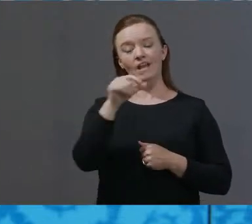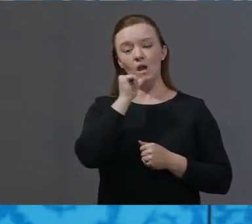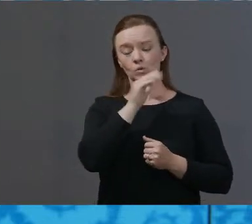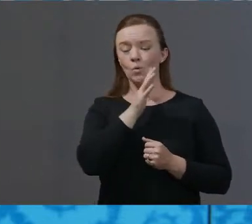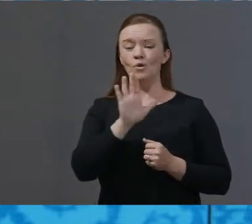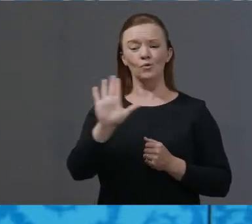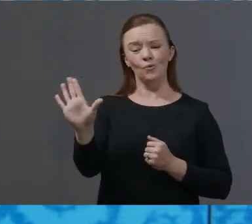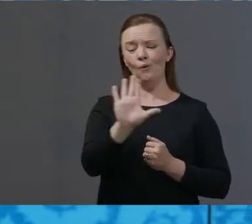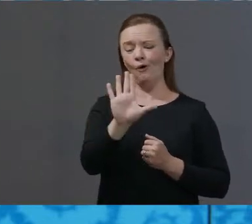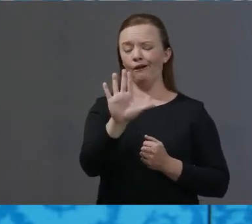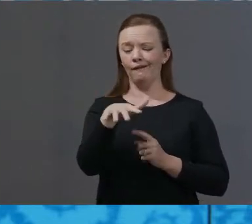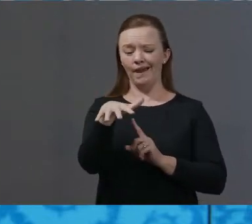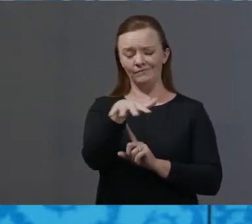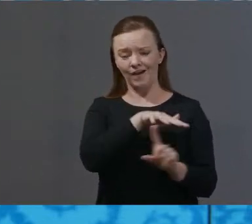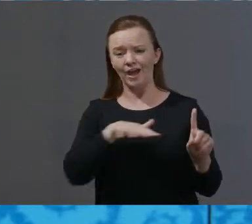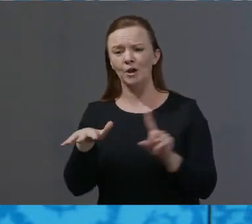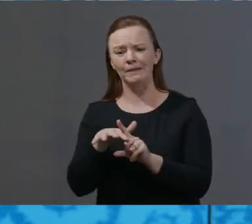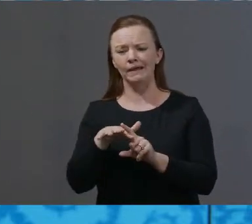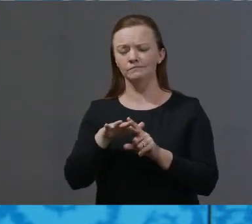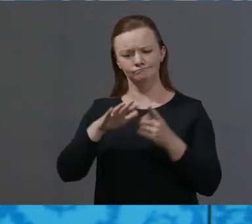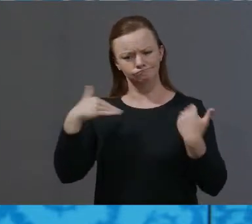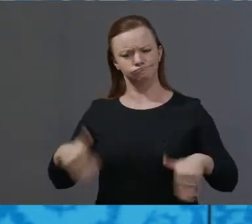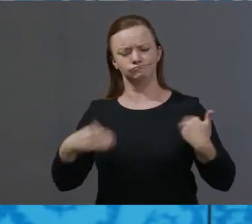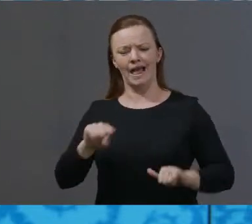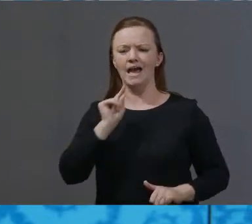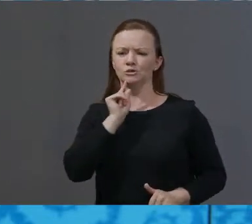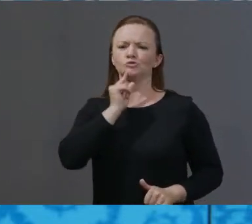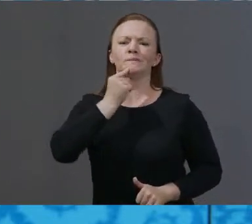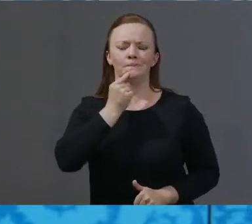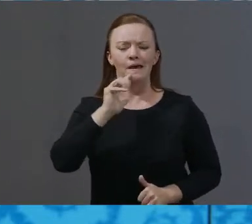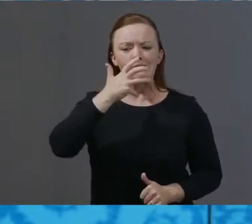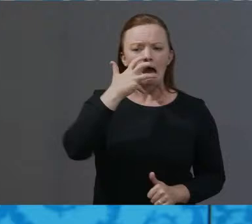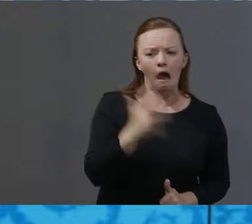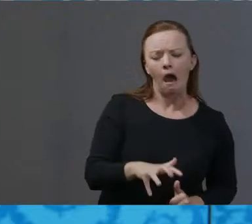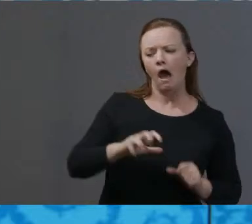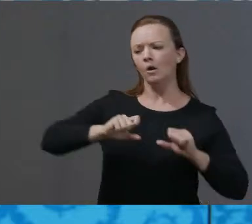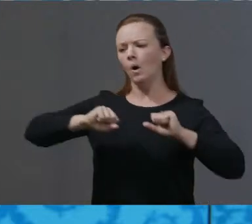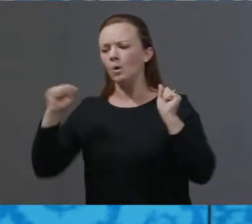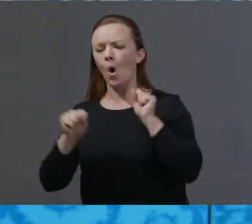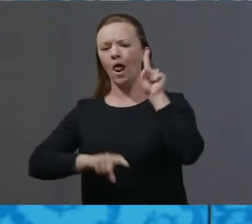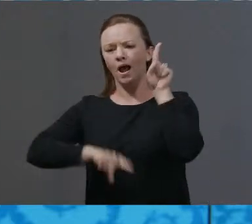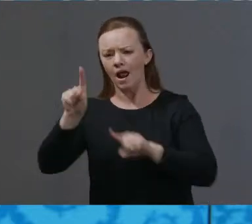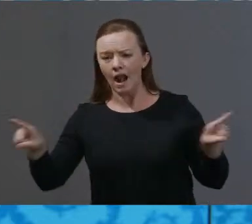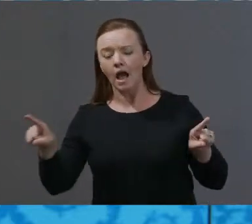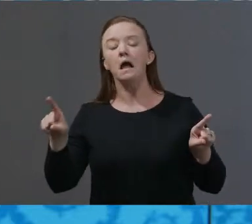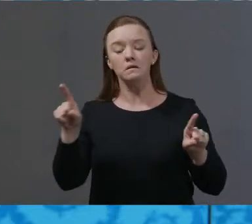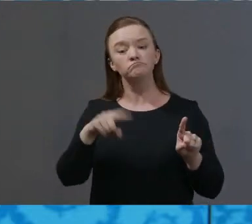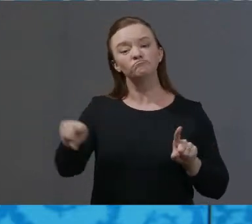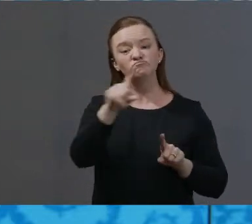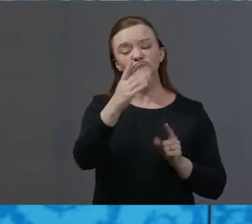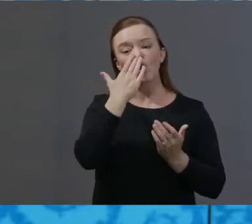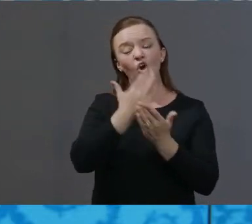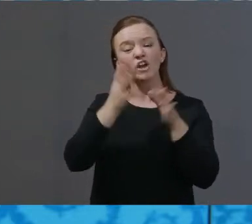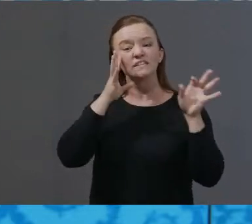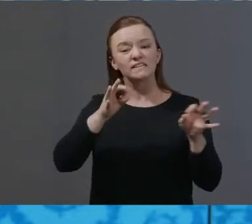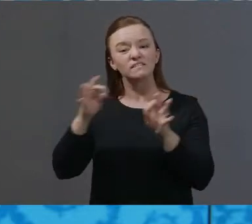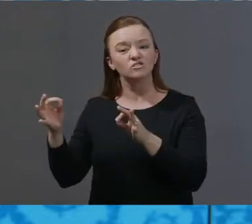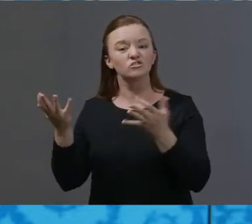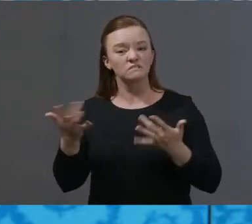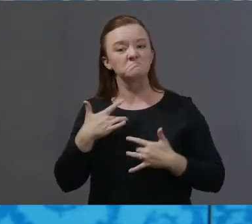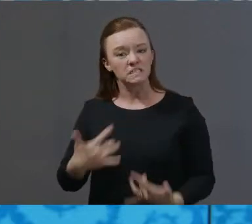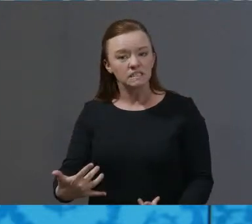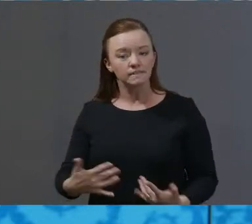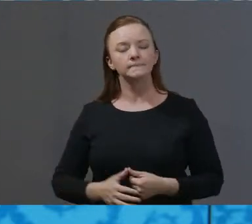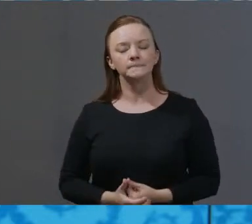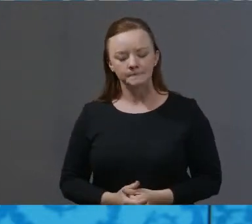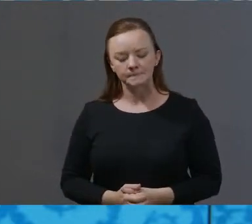environment at different parts of the year, and they've made good decisions to this point. with the information that we have today